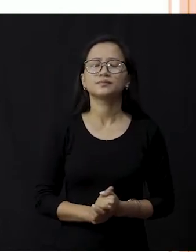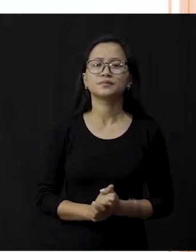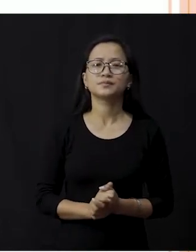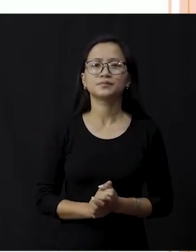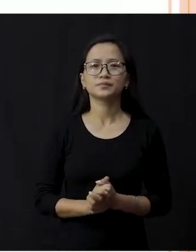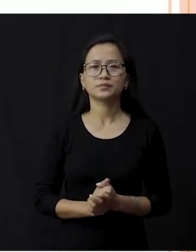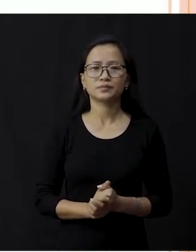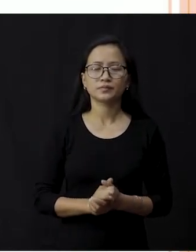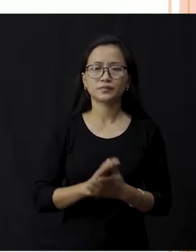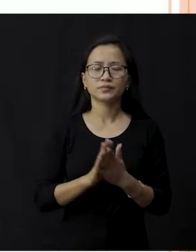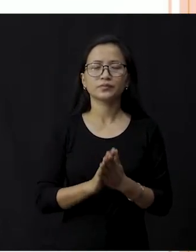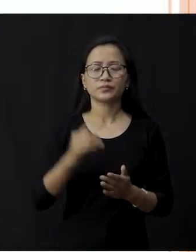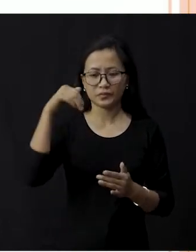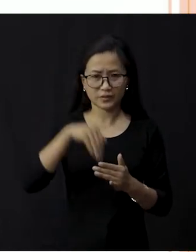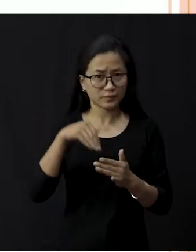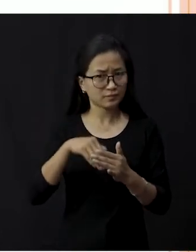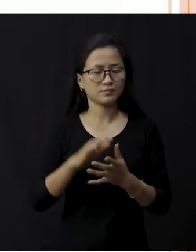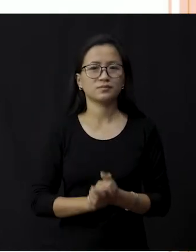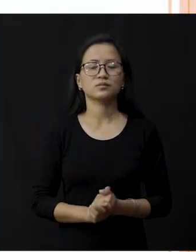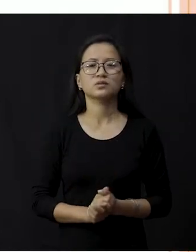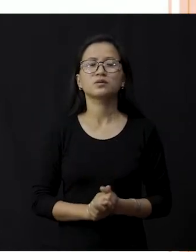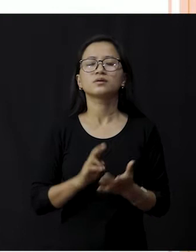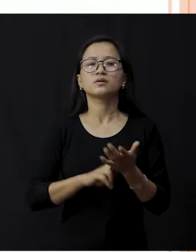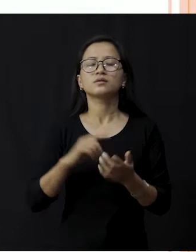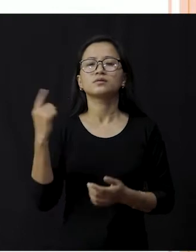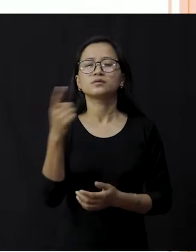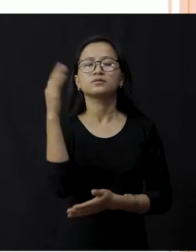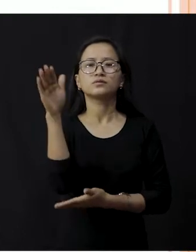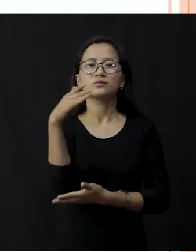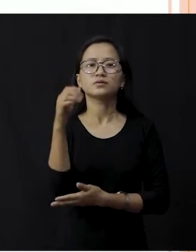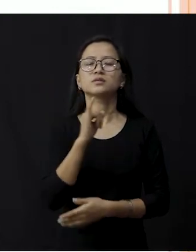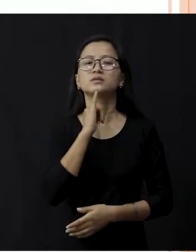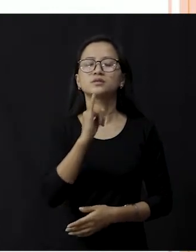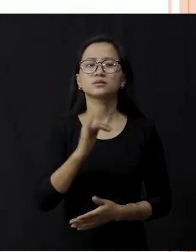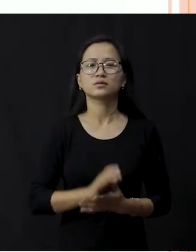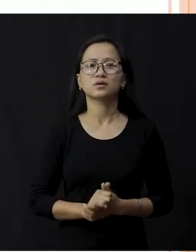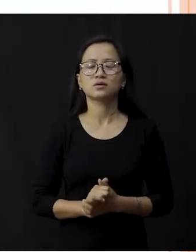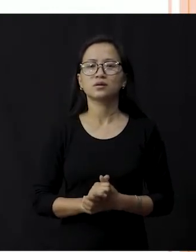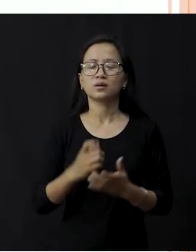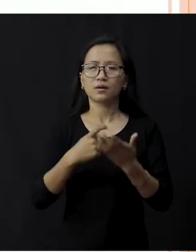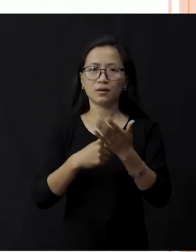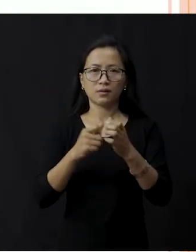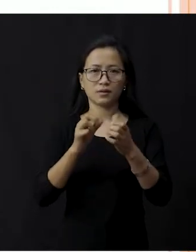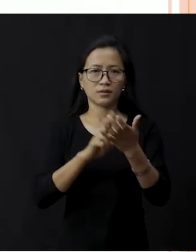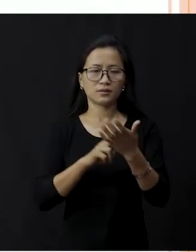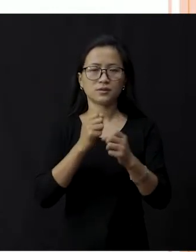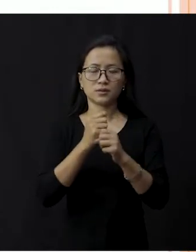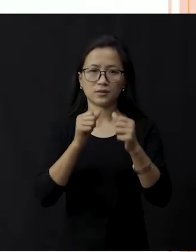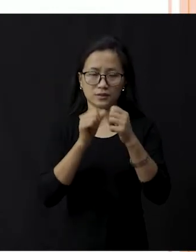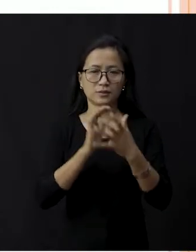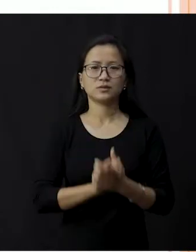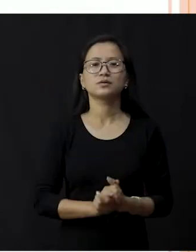India deeper. Okay. So the national flag of India is called Tiranga. Please